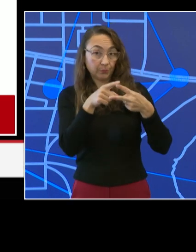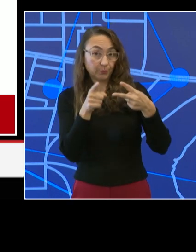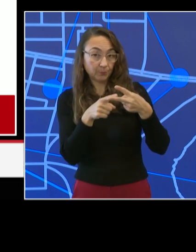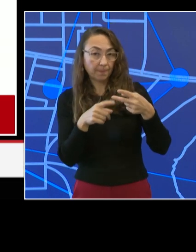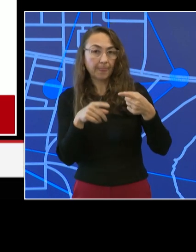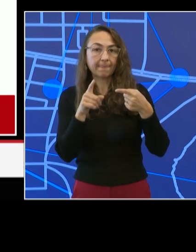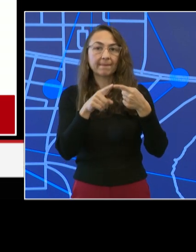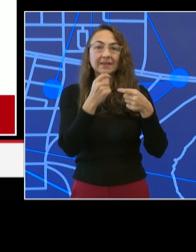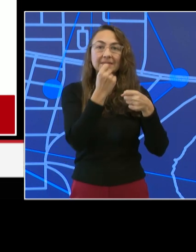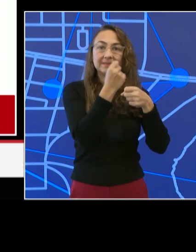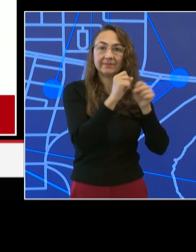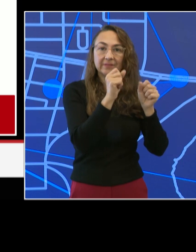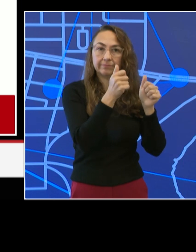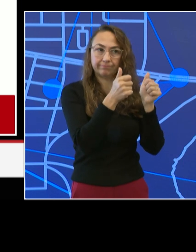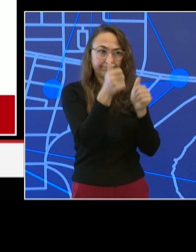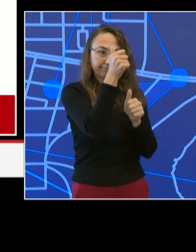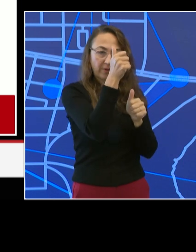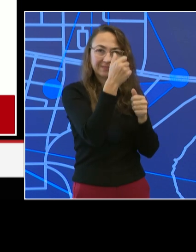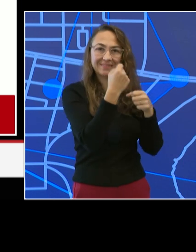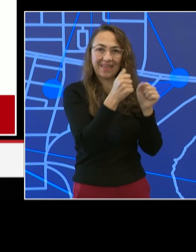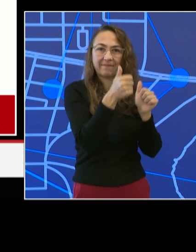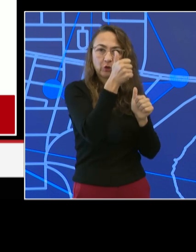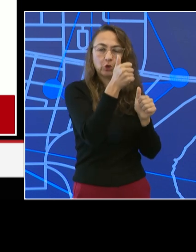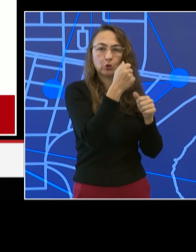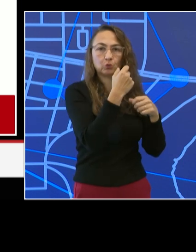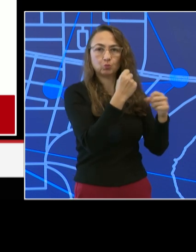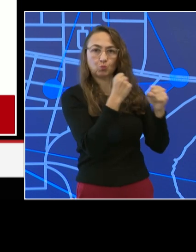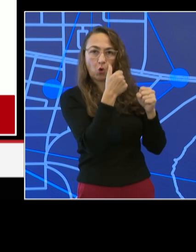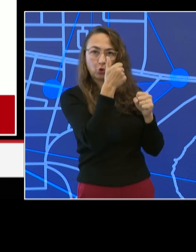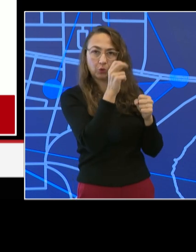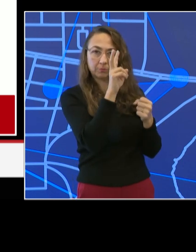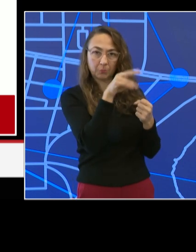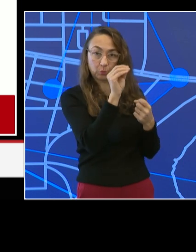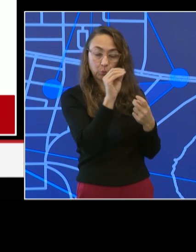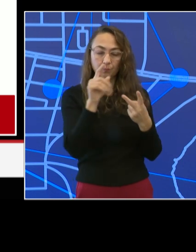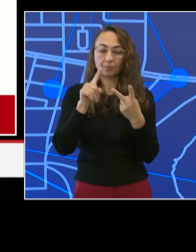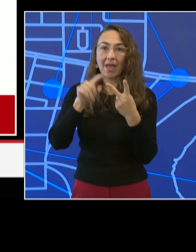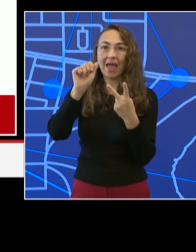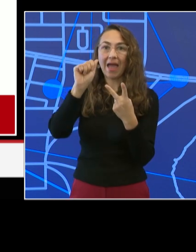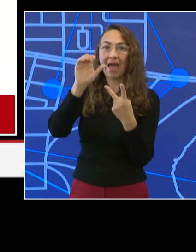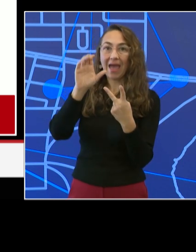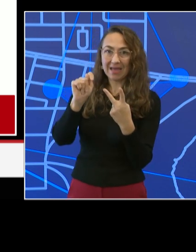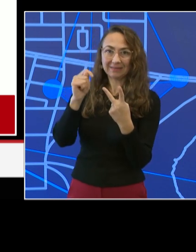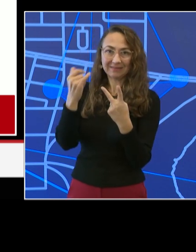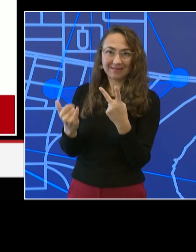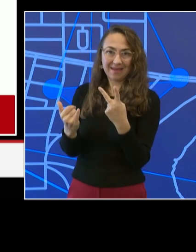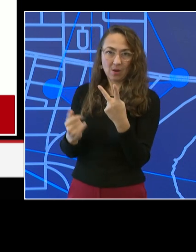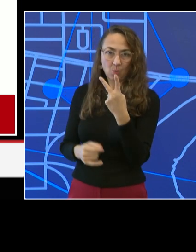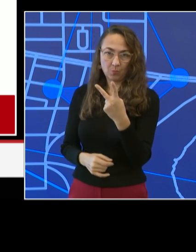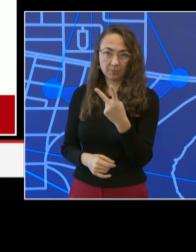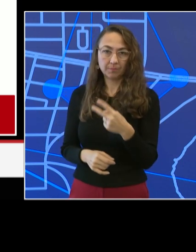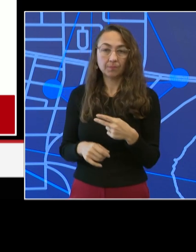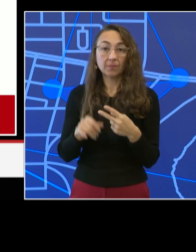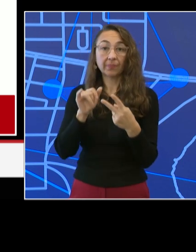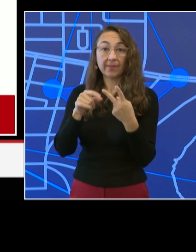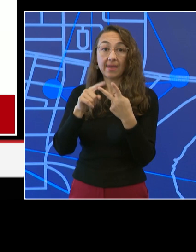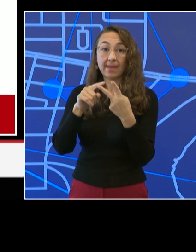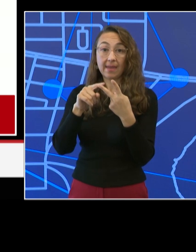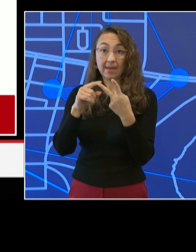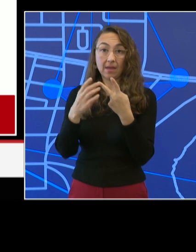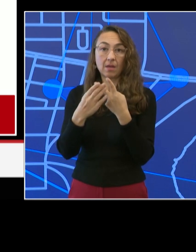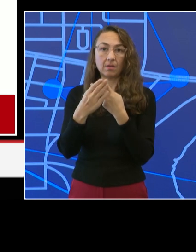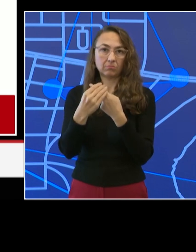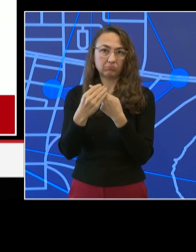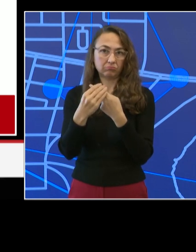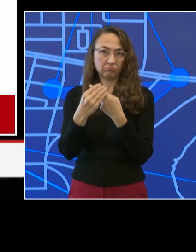Amendment Act, the Emergency Act from last summer, and finally culminating in Secure DC. which the mayor signed in March,